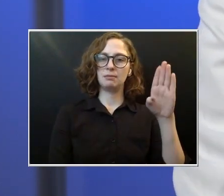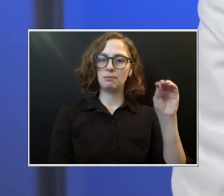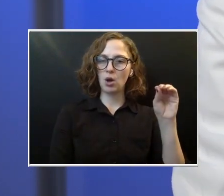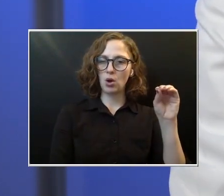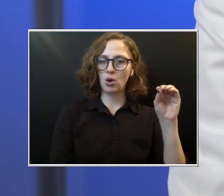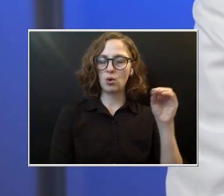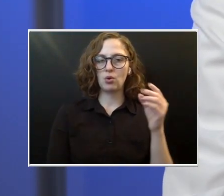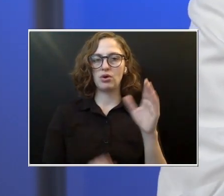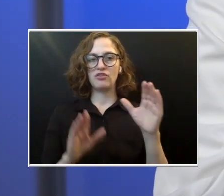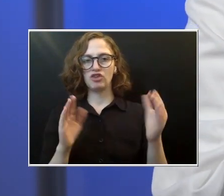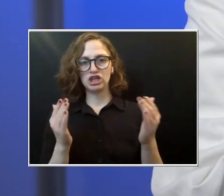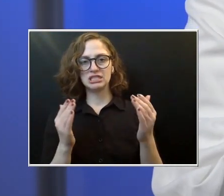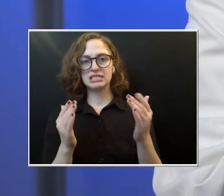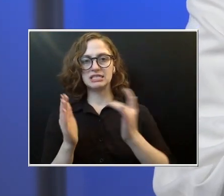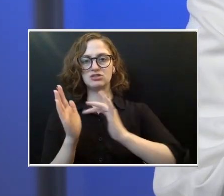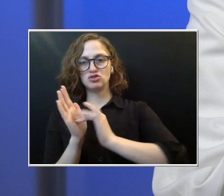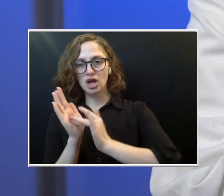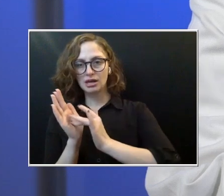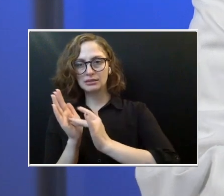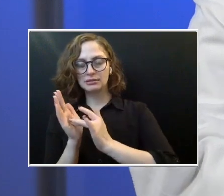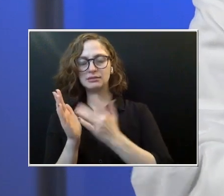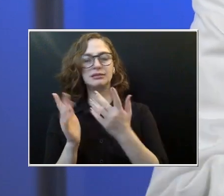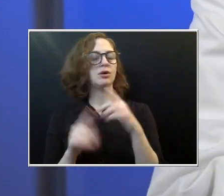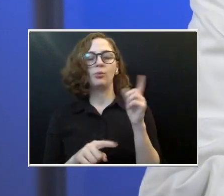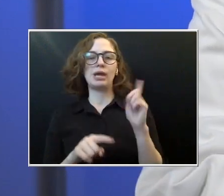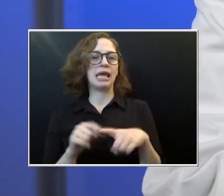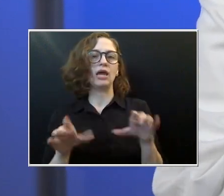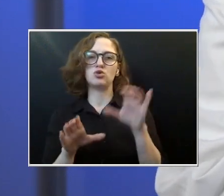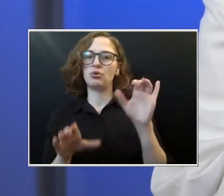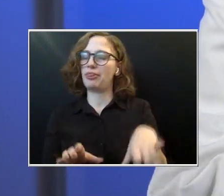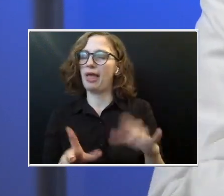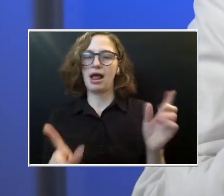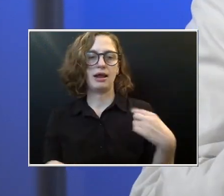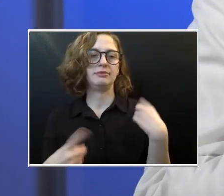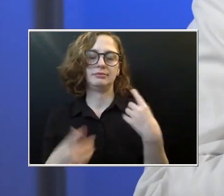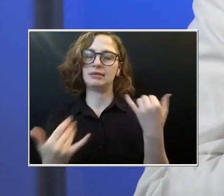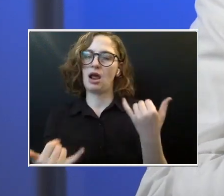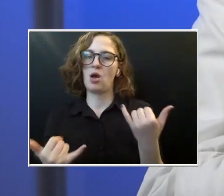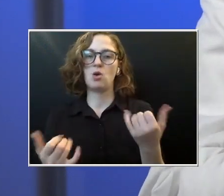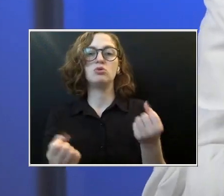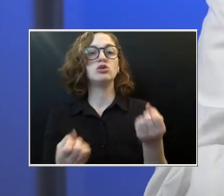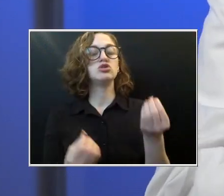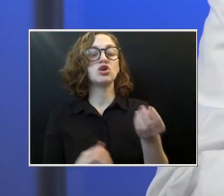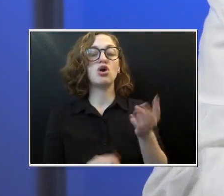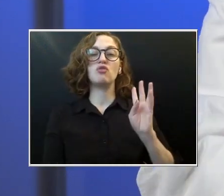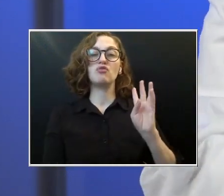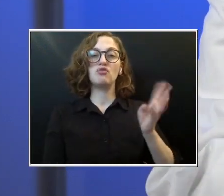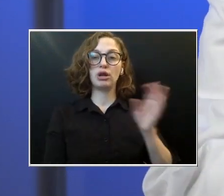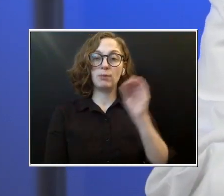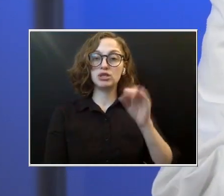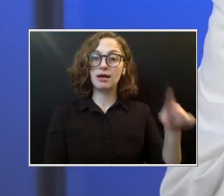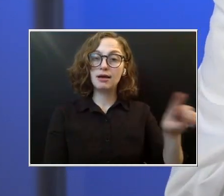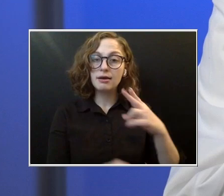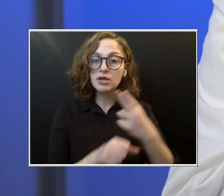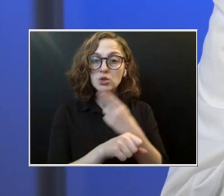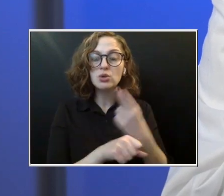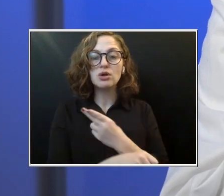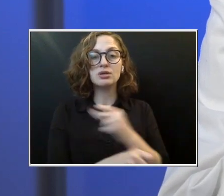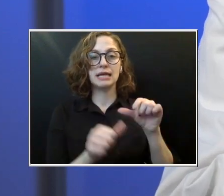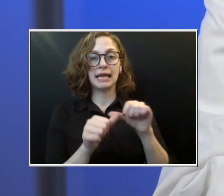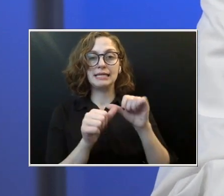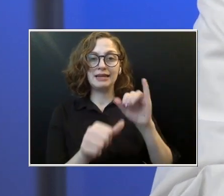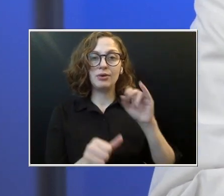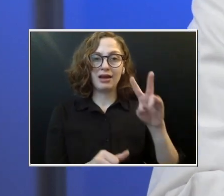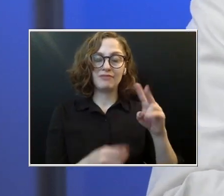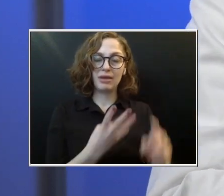have medicines that work. And so the fact that 40% of them were on a continuous IV pump or 60% were on 3